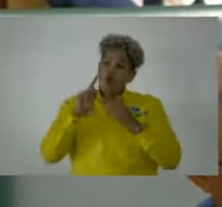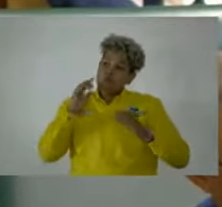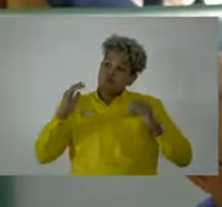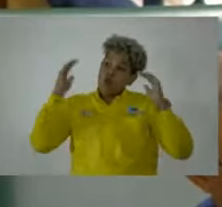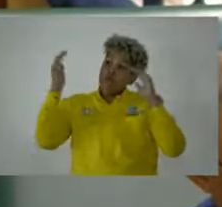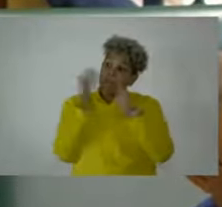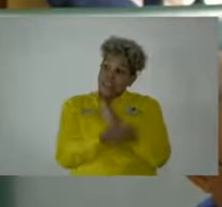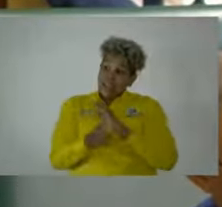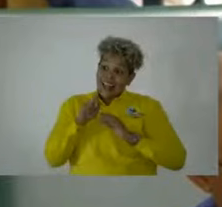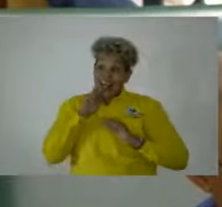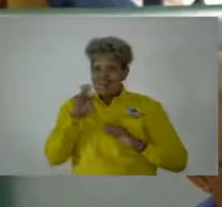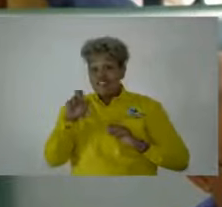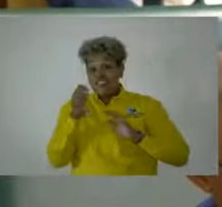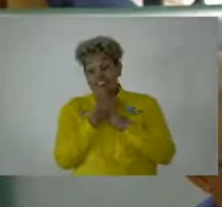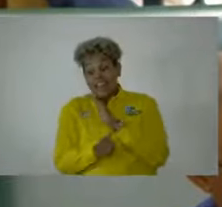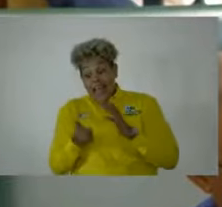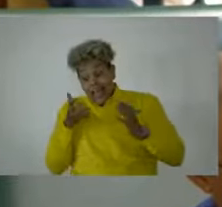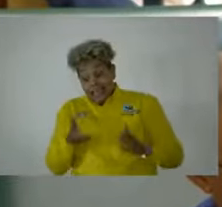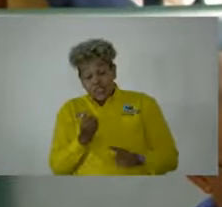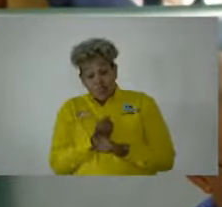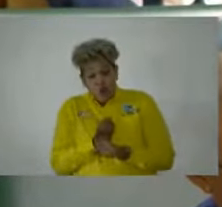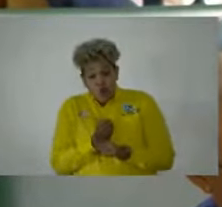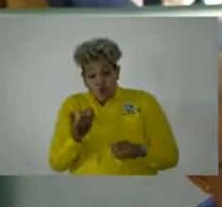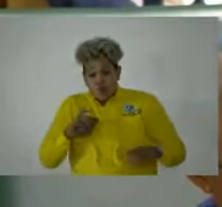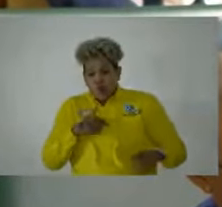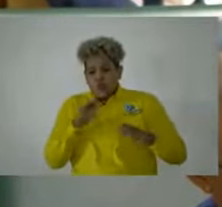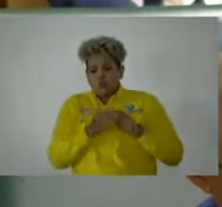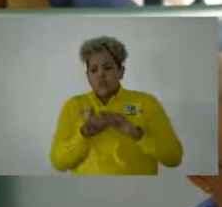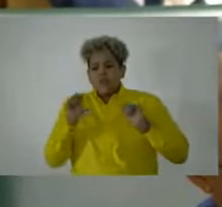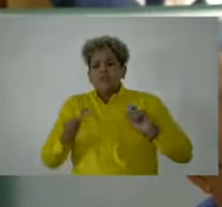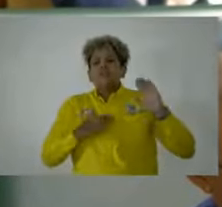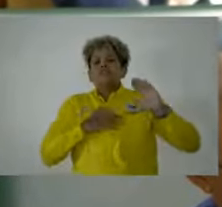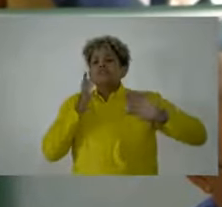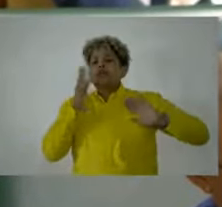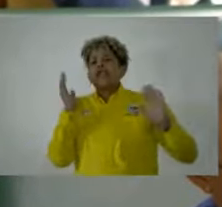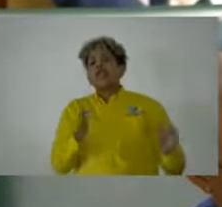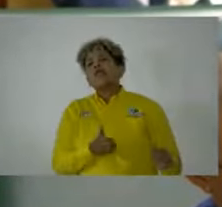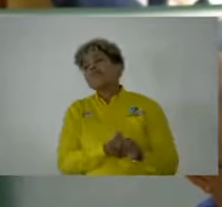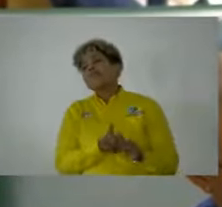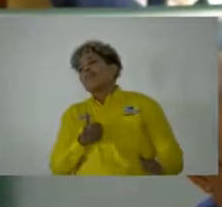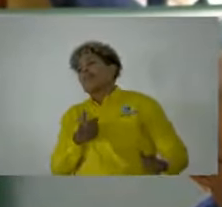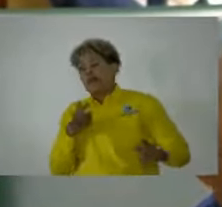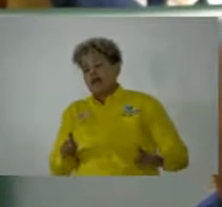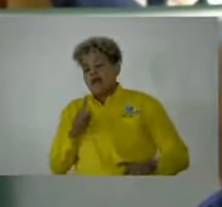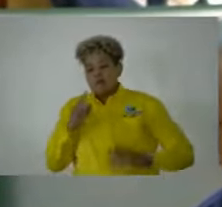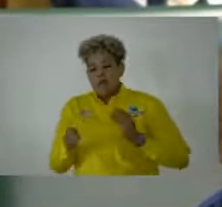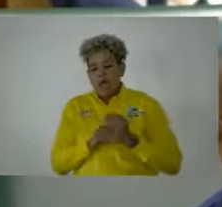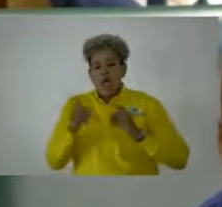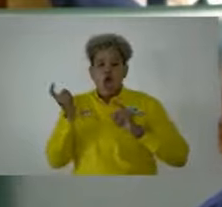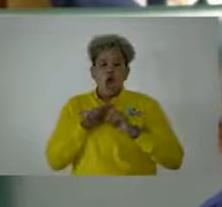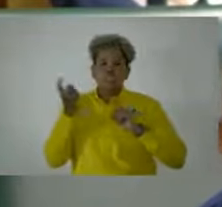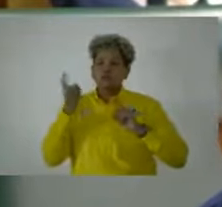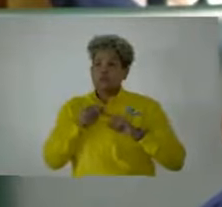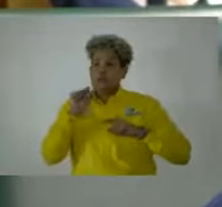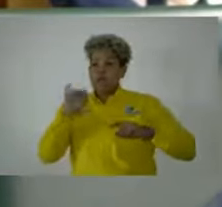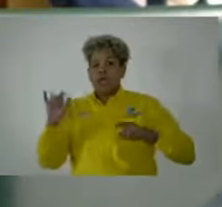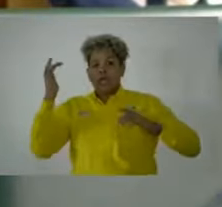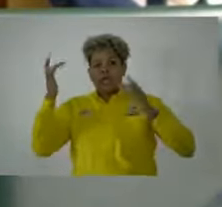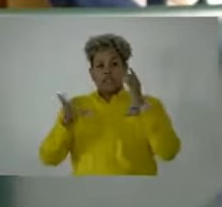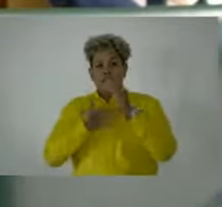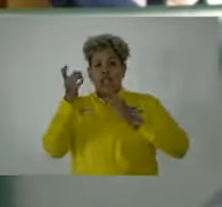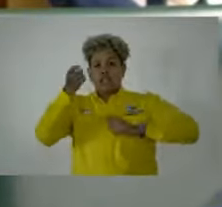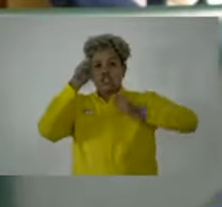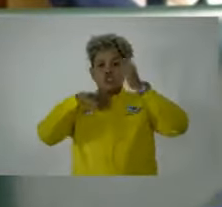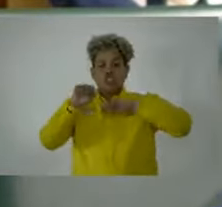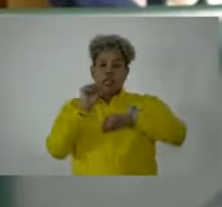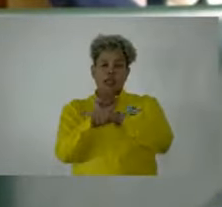and reskill the existing workforce so that Jamaican citizens aren't left behind as automation and AI technologies